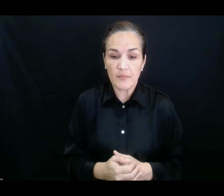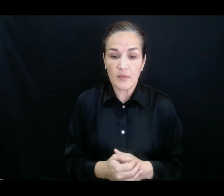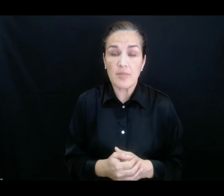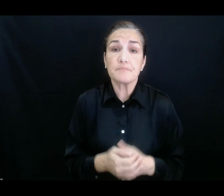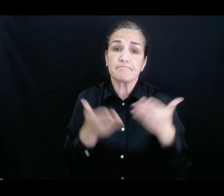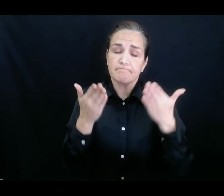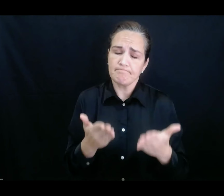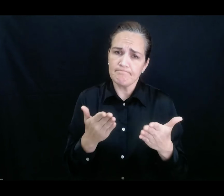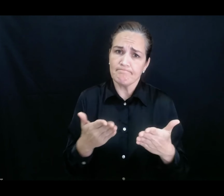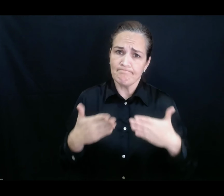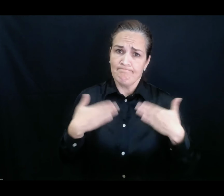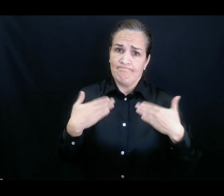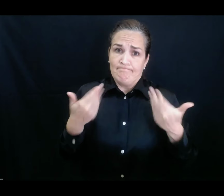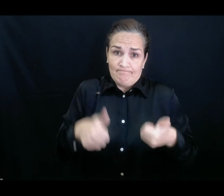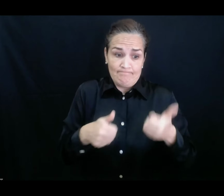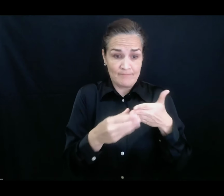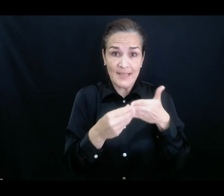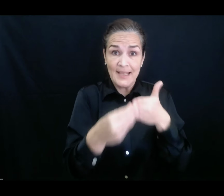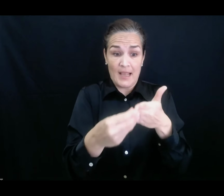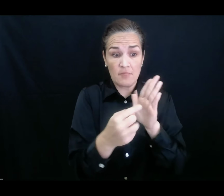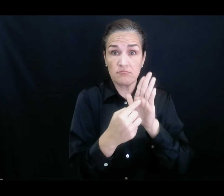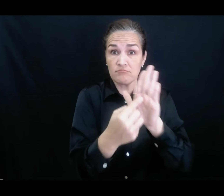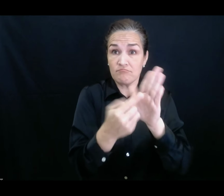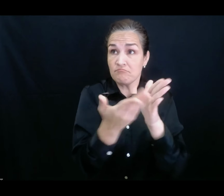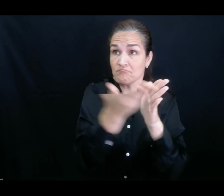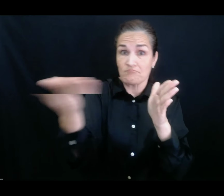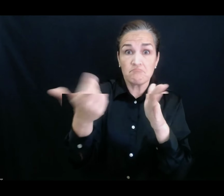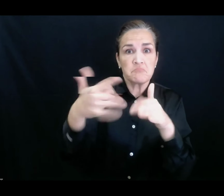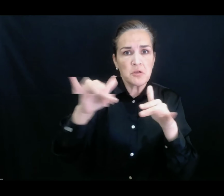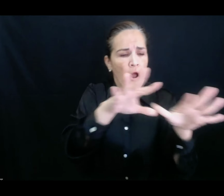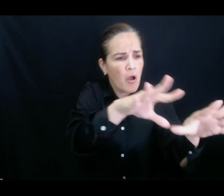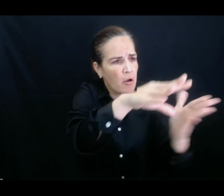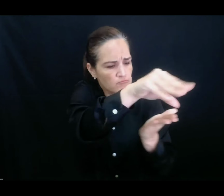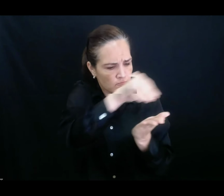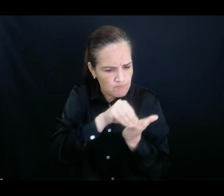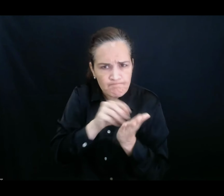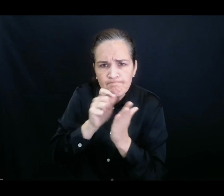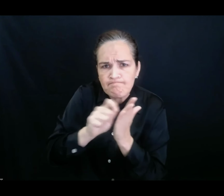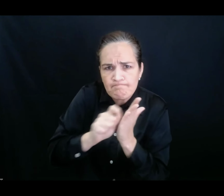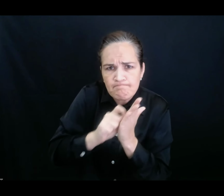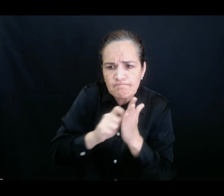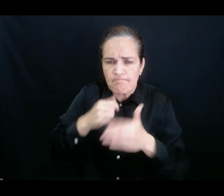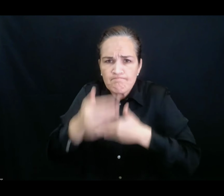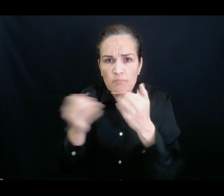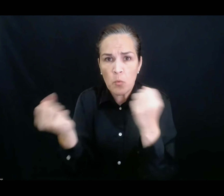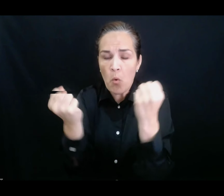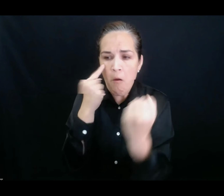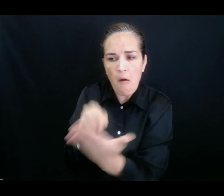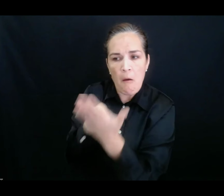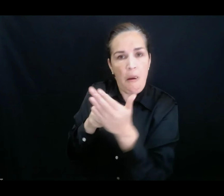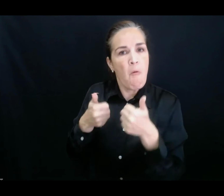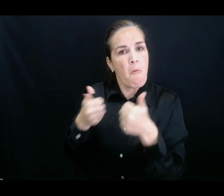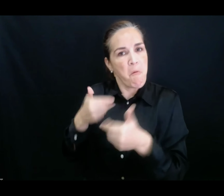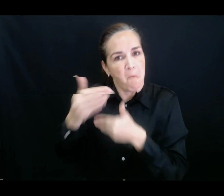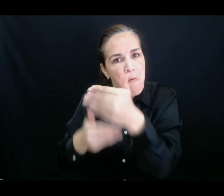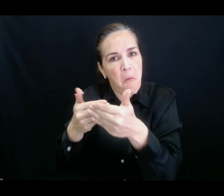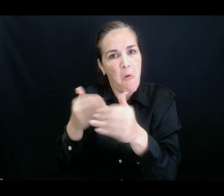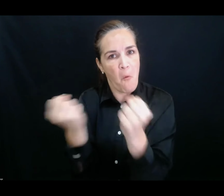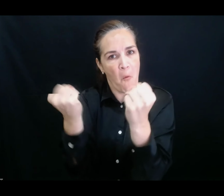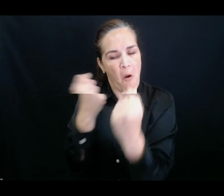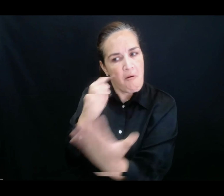that the guide has already begun to be implemented, and some of the early results are revealing the benefits of using this guide for action.